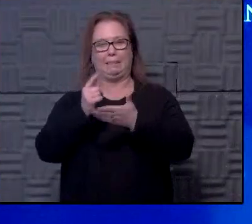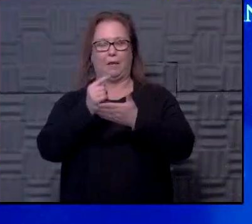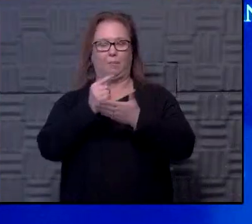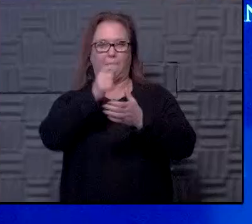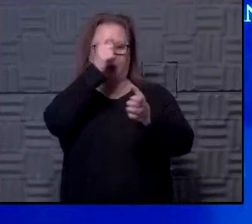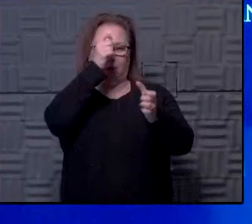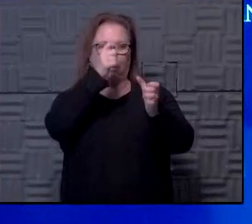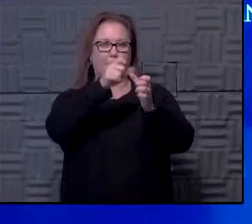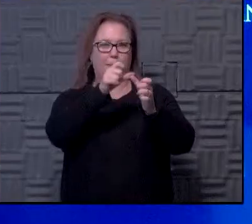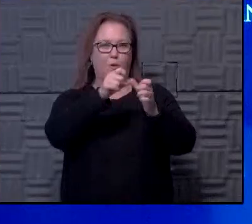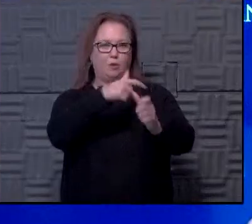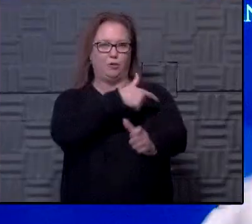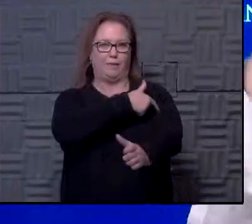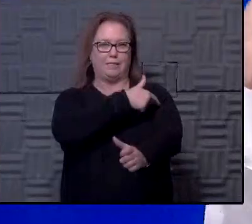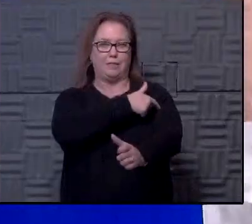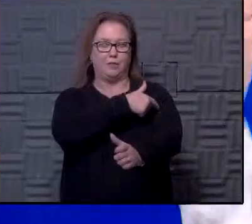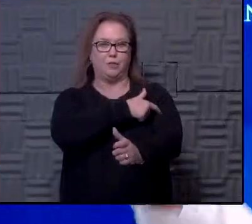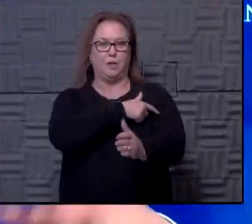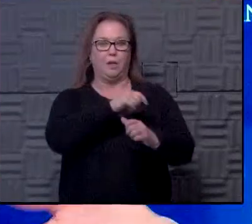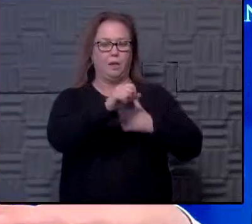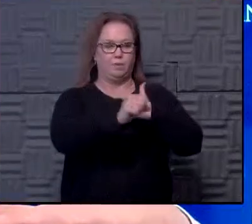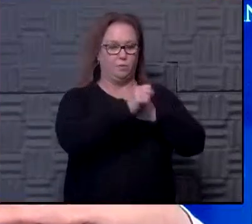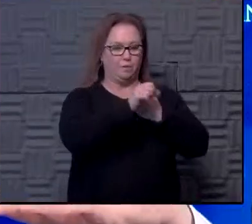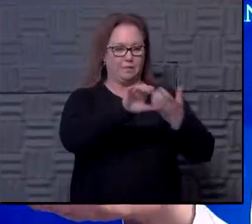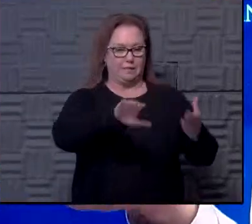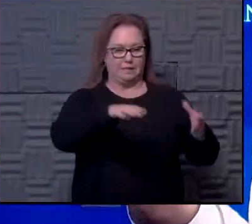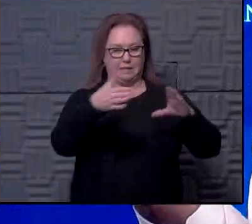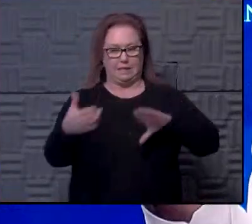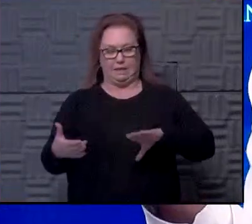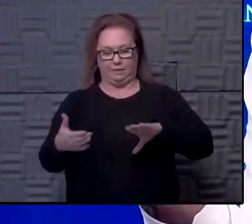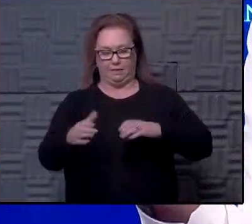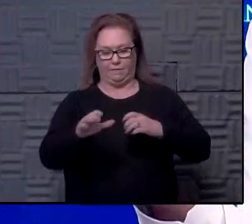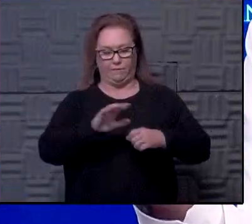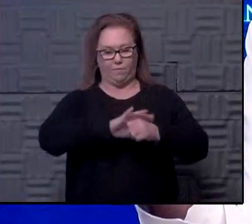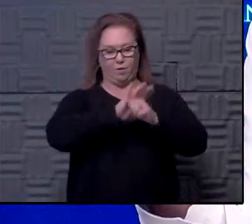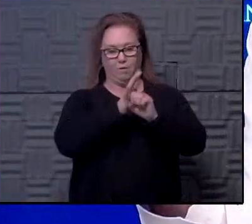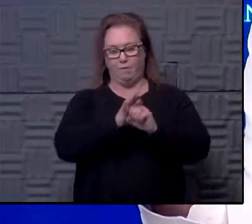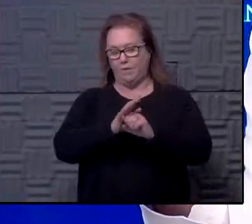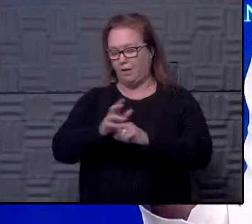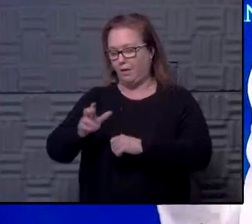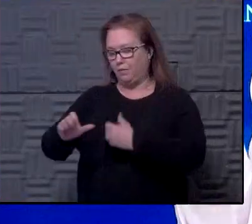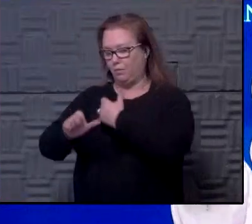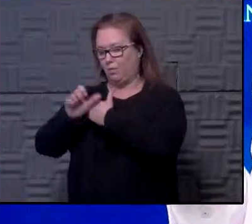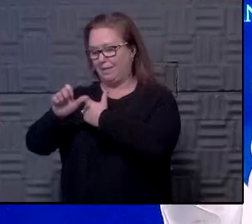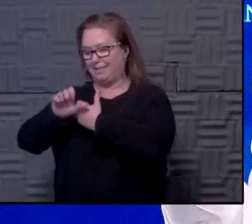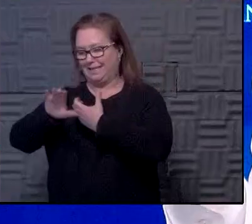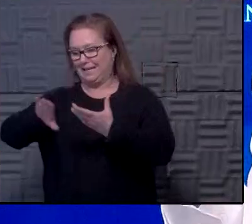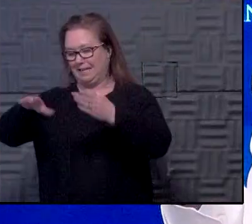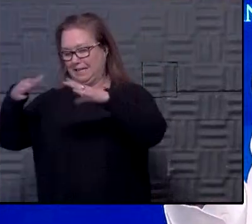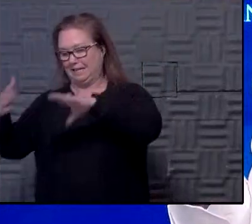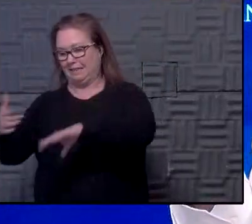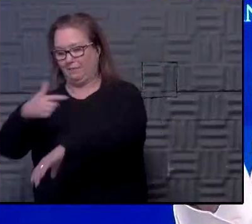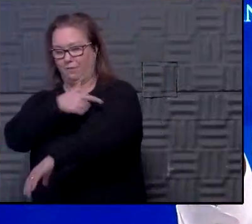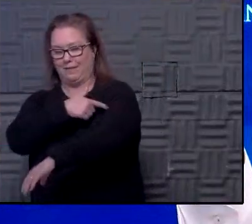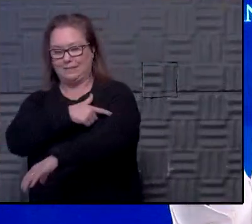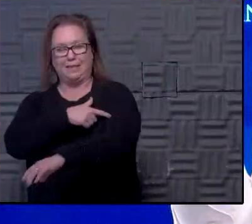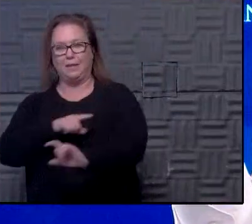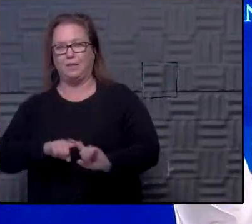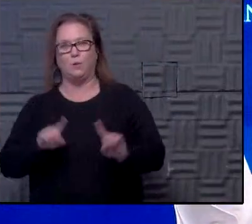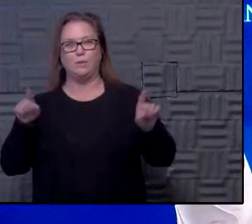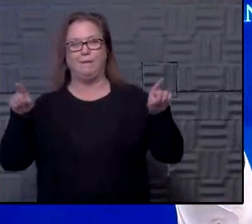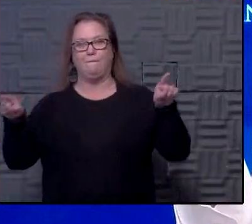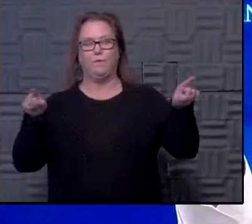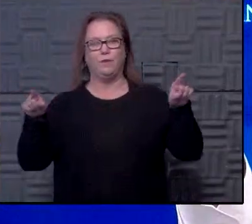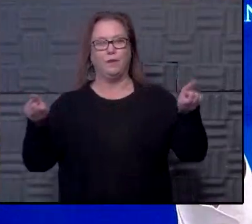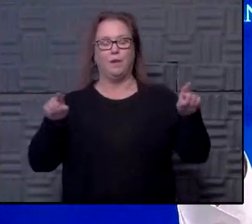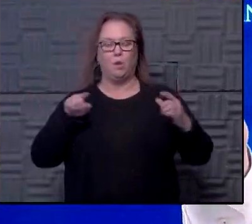this as you consider vaccination. Here's the risk of death from COVID. Here's the risk of death from vaccine. It is not comparable. Remember that